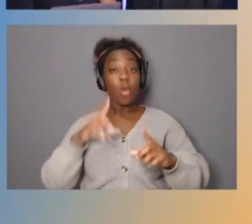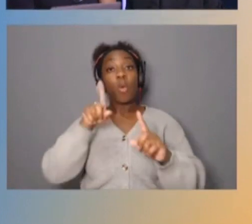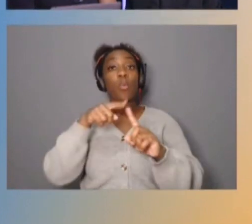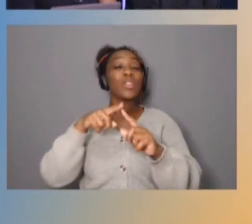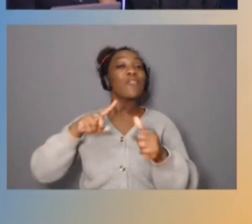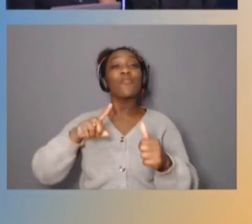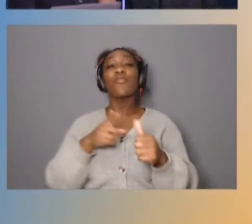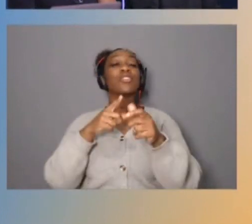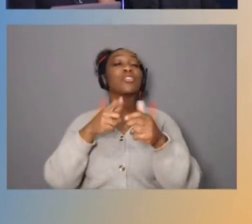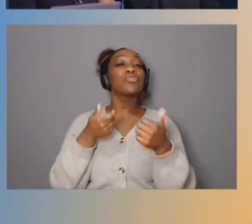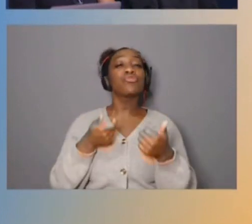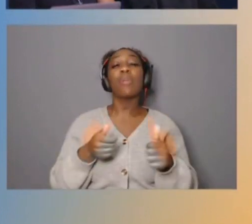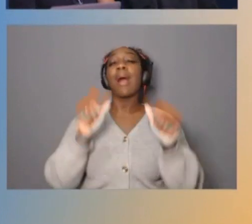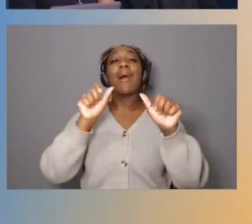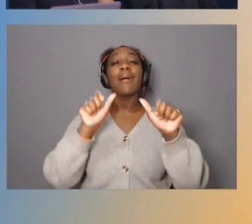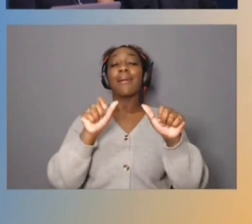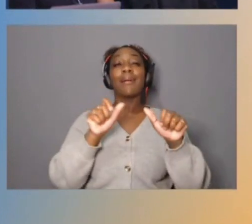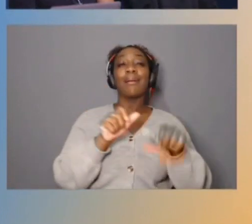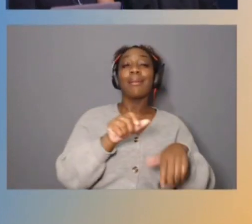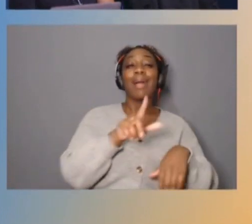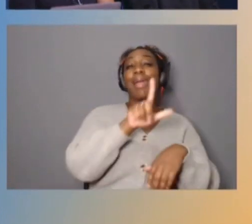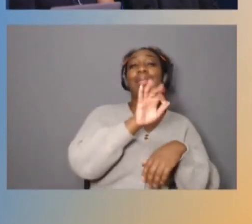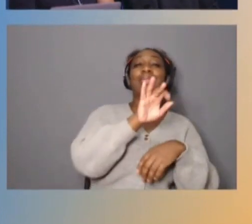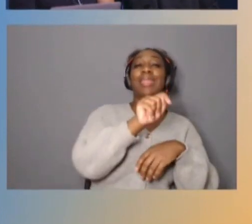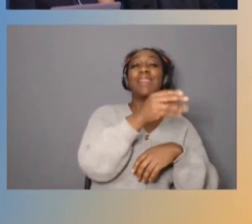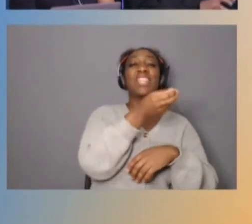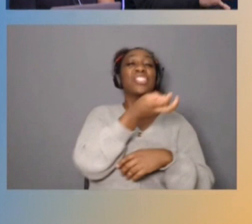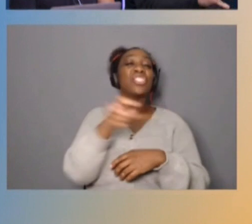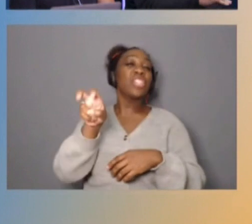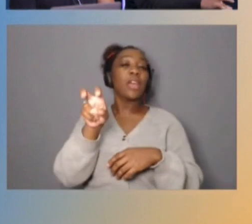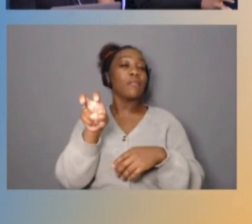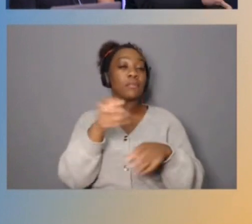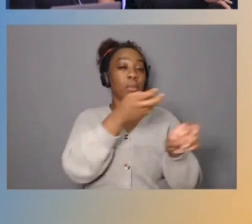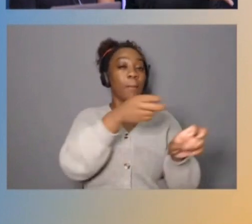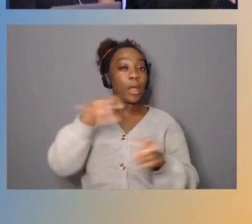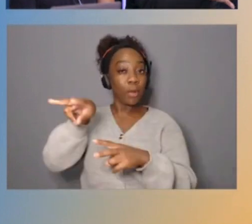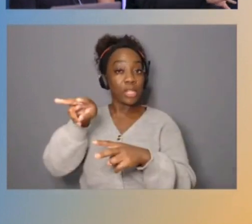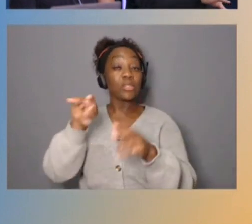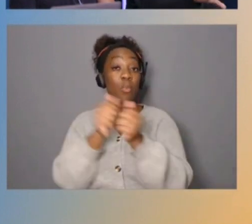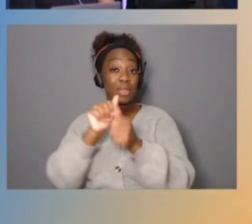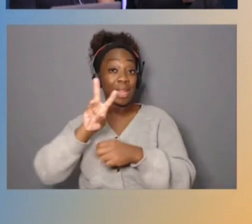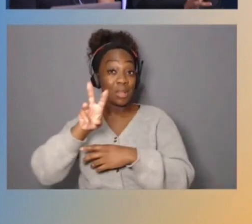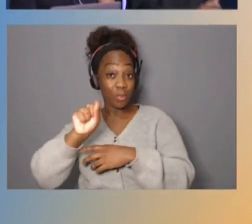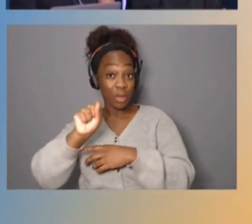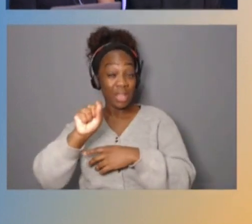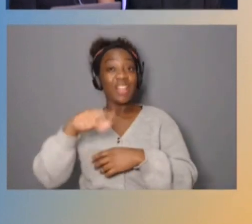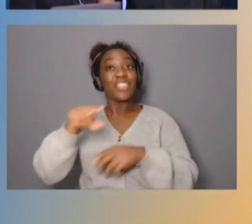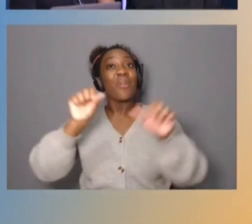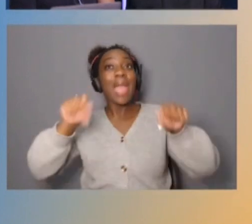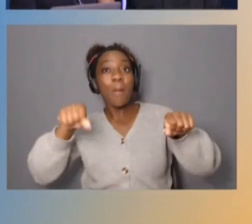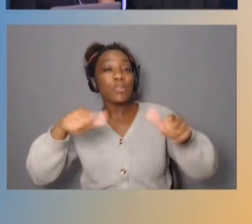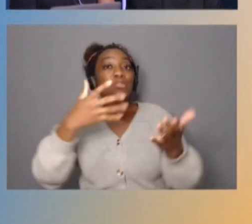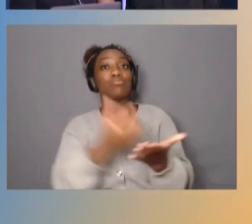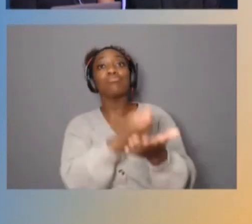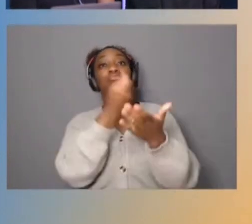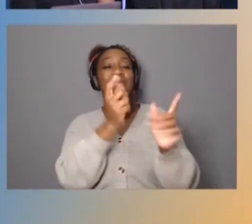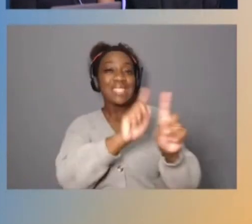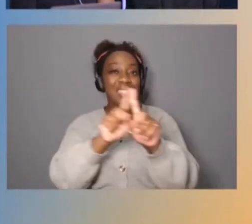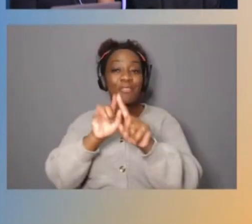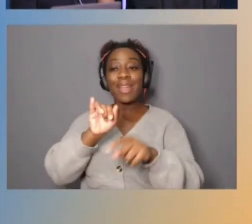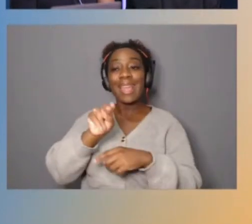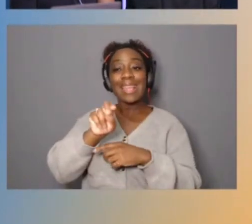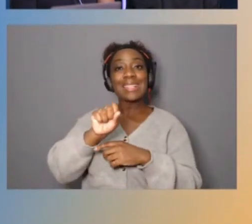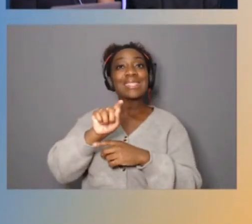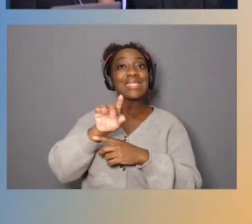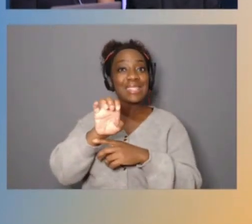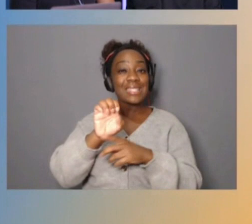shift type migration into AWS is that they would take advantage of these different instance types that we have across our